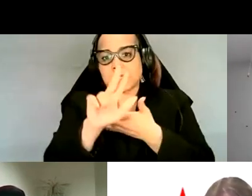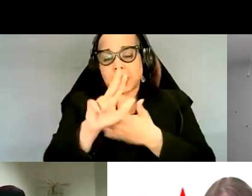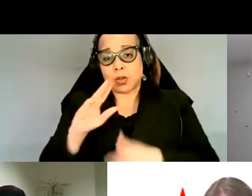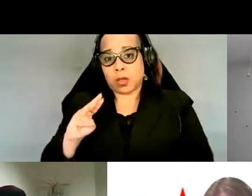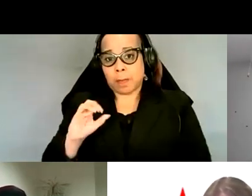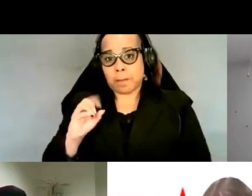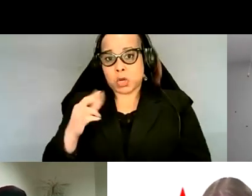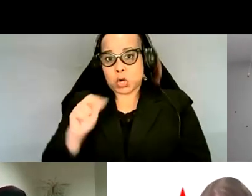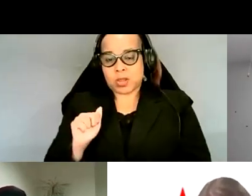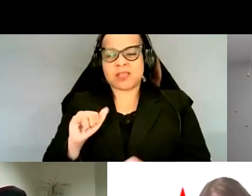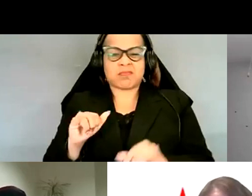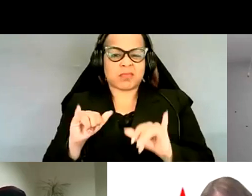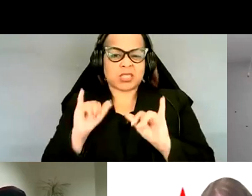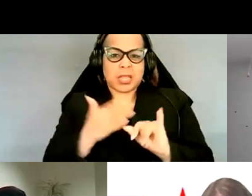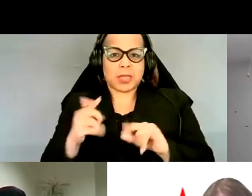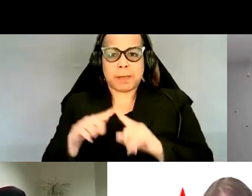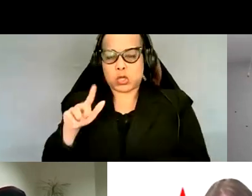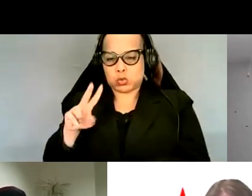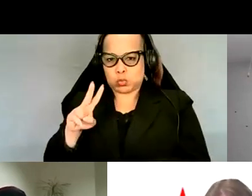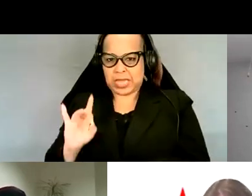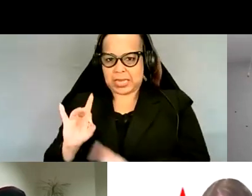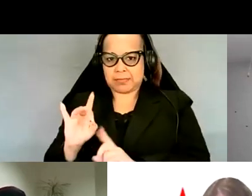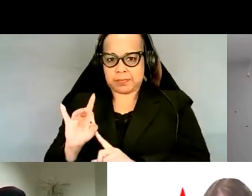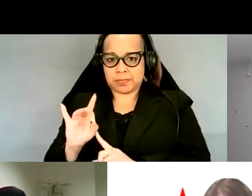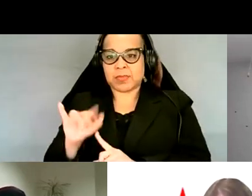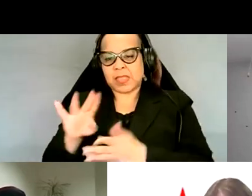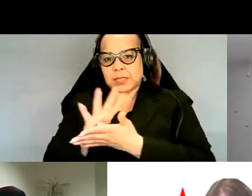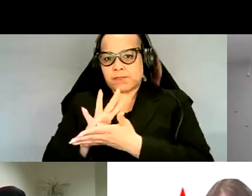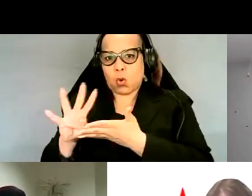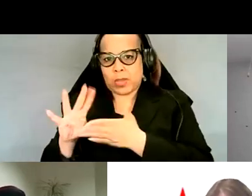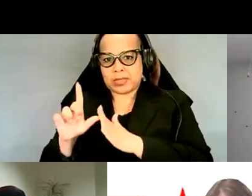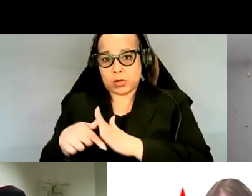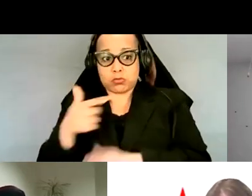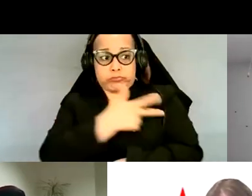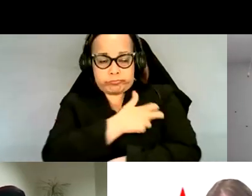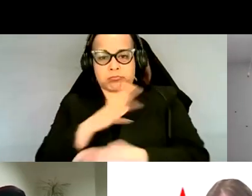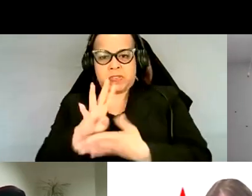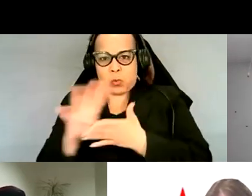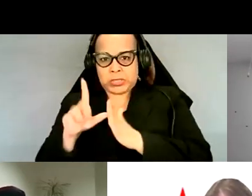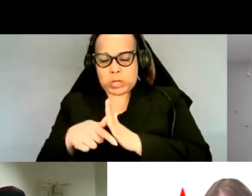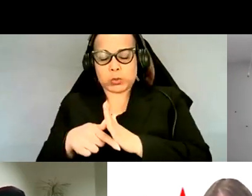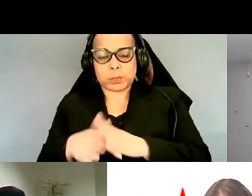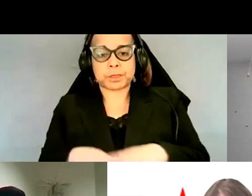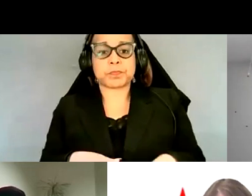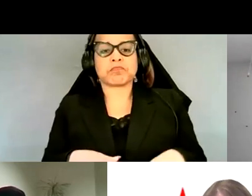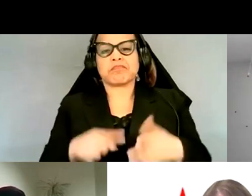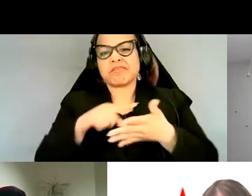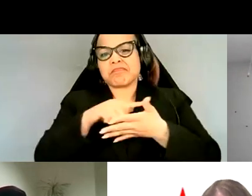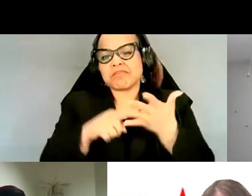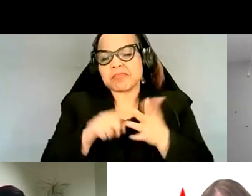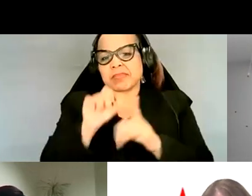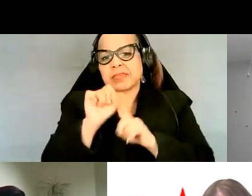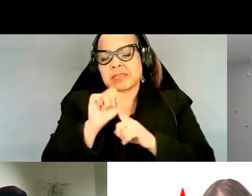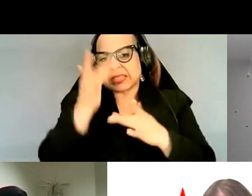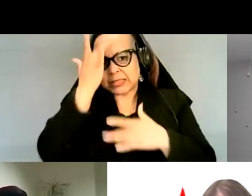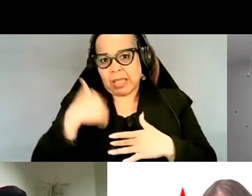the same thing, but 28. So it's pretty much 4 weeks later. And in terms of underlying conditions, if someone has asthma,